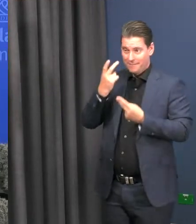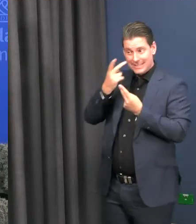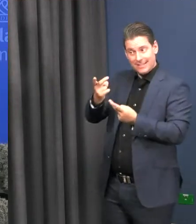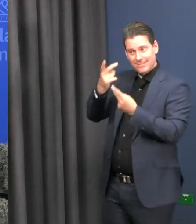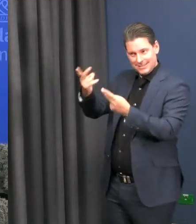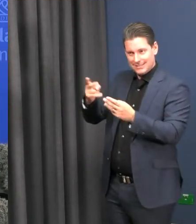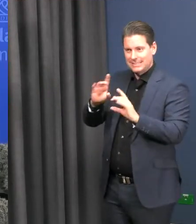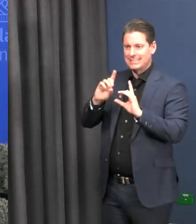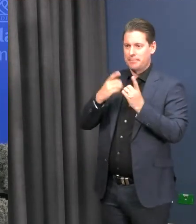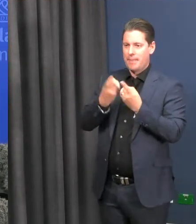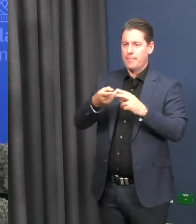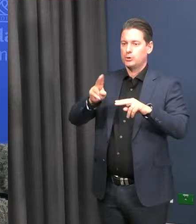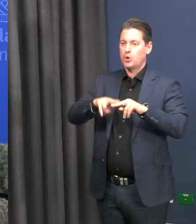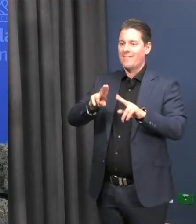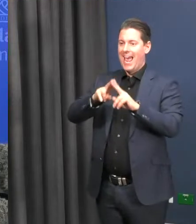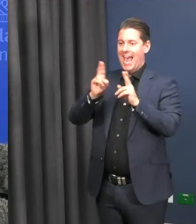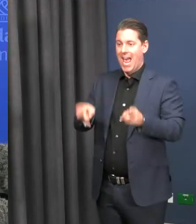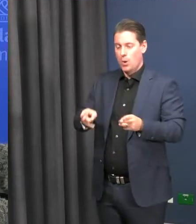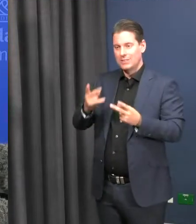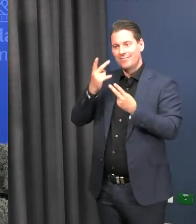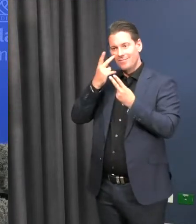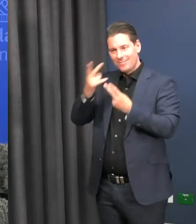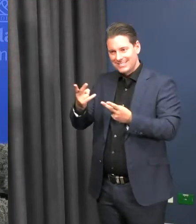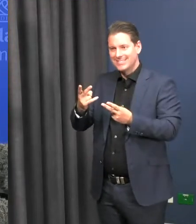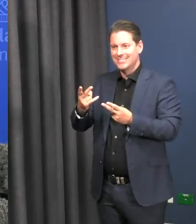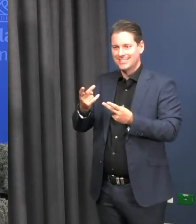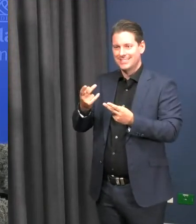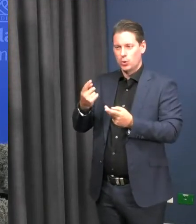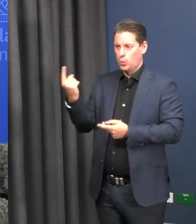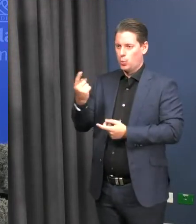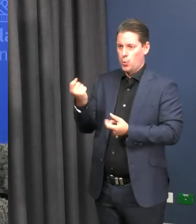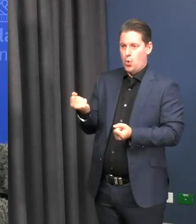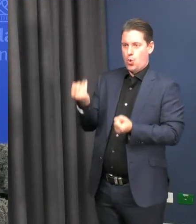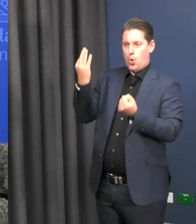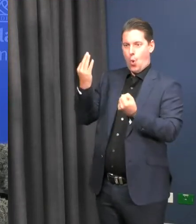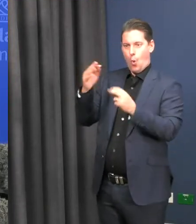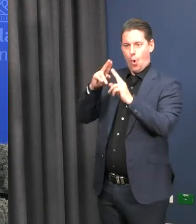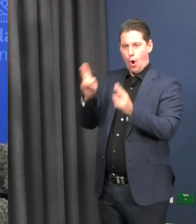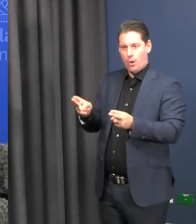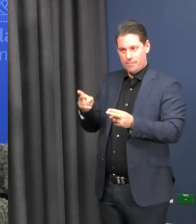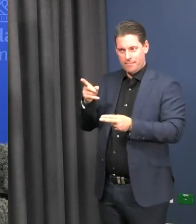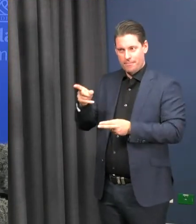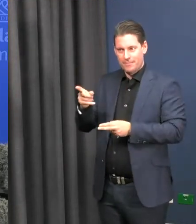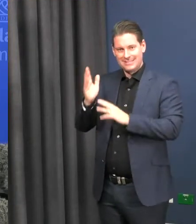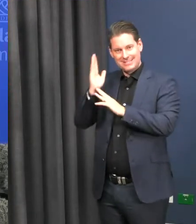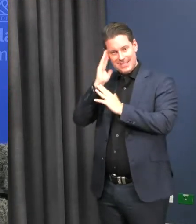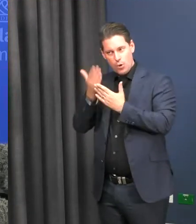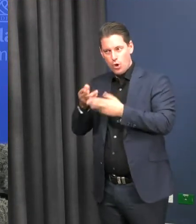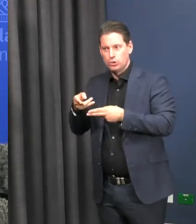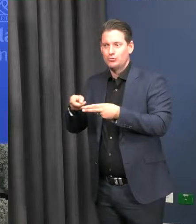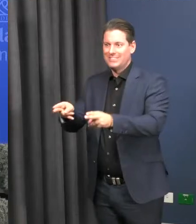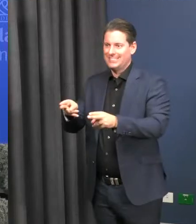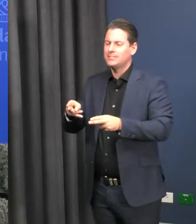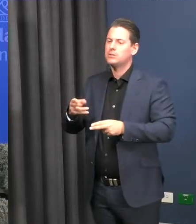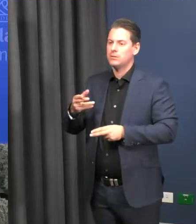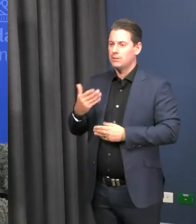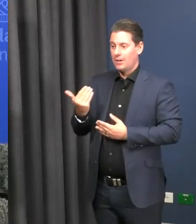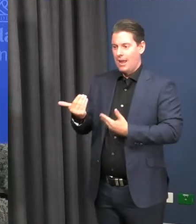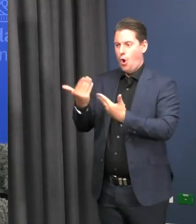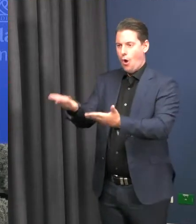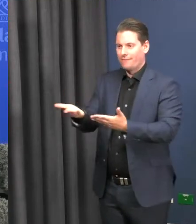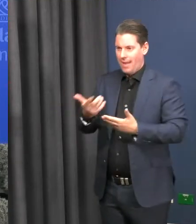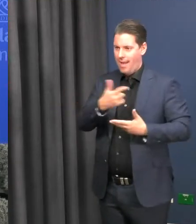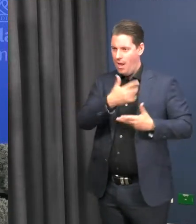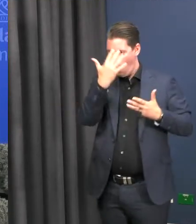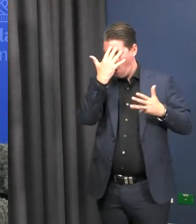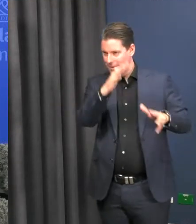Department of Housing has gone around to all of the people, all of the vulnerable people sleeping rough. All of them have been offered that short-term accommodation.